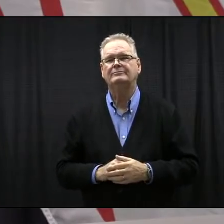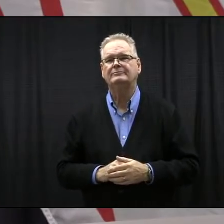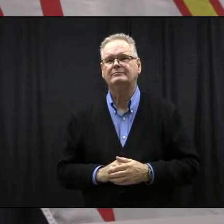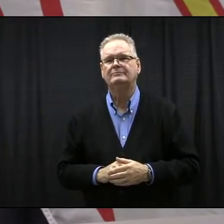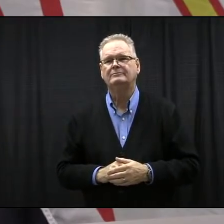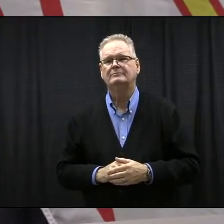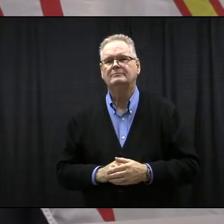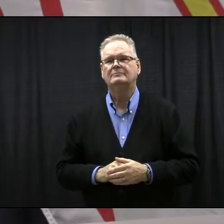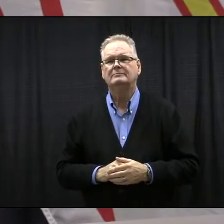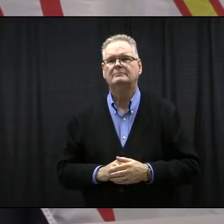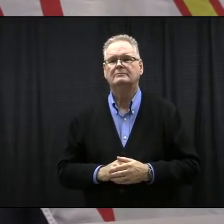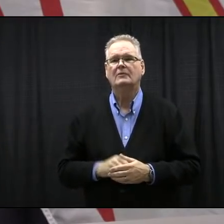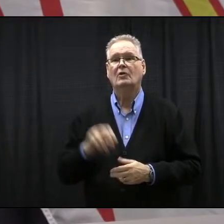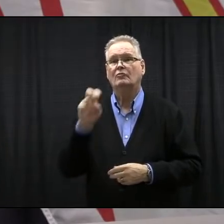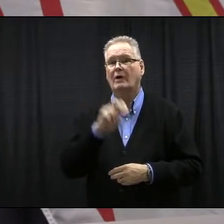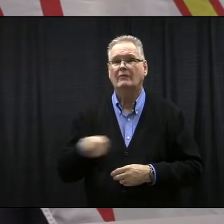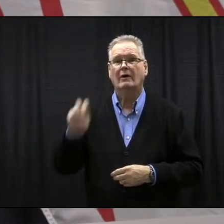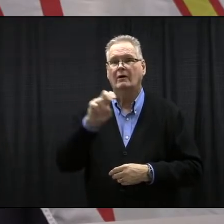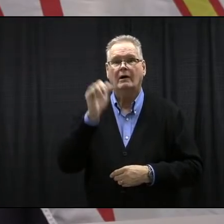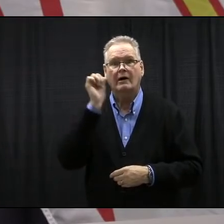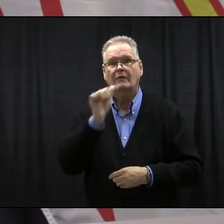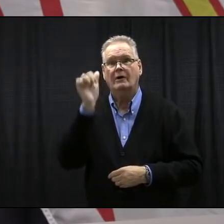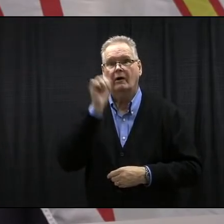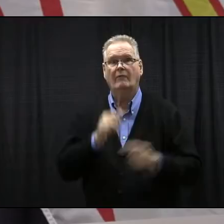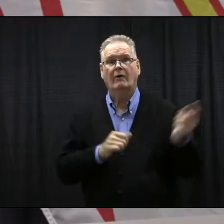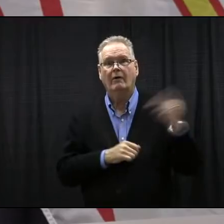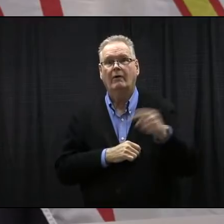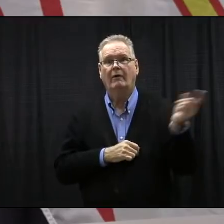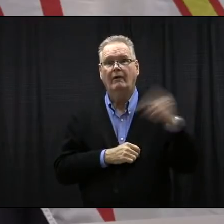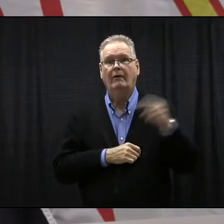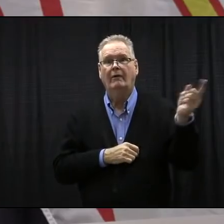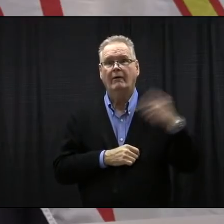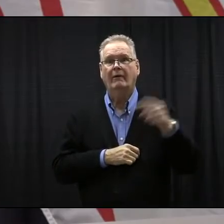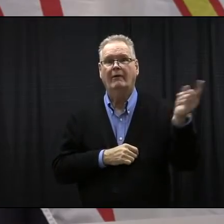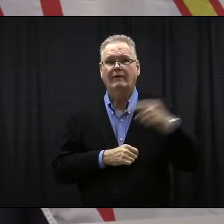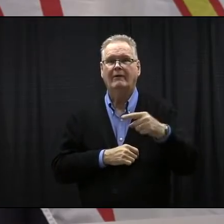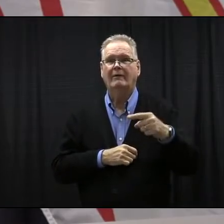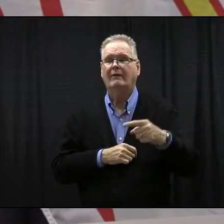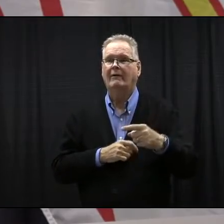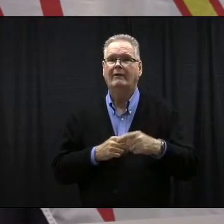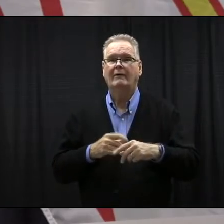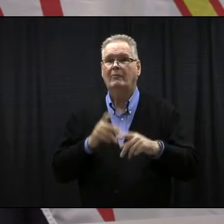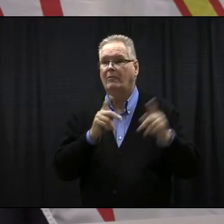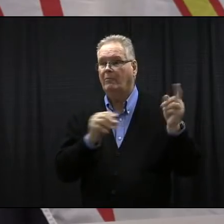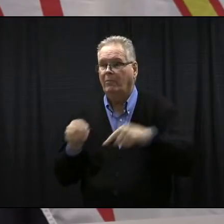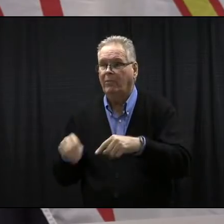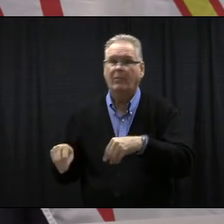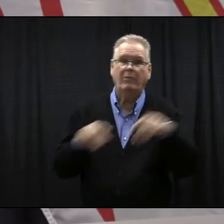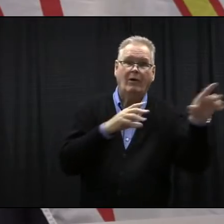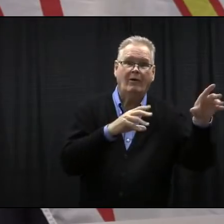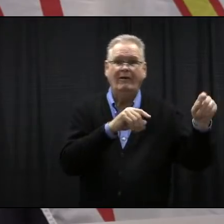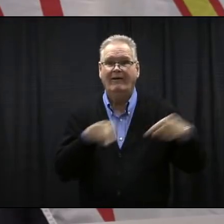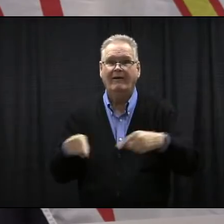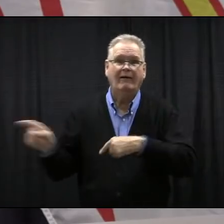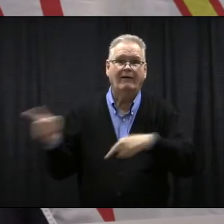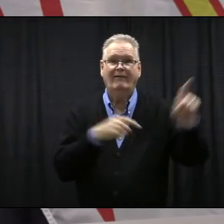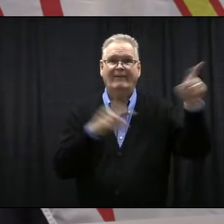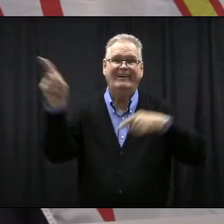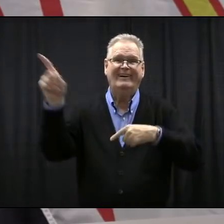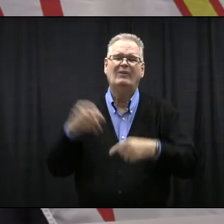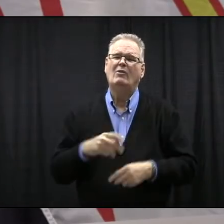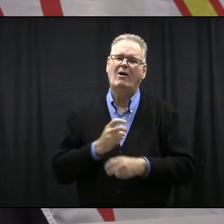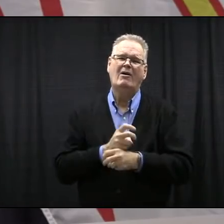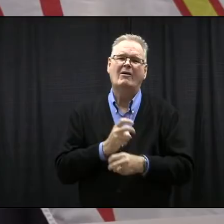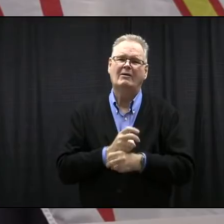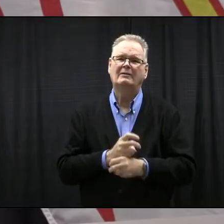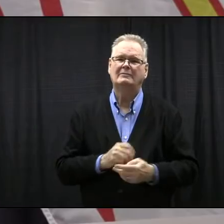world who are not vaccinated, just having a test upon arrival. So it would also be reflective of what's happening elsewhere and what we're seeing